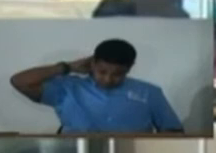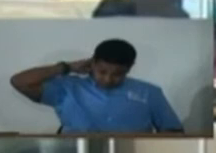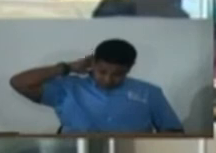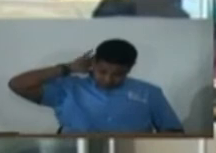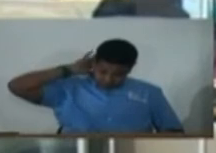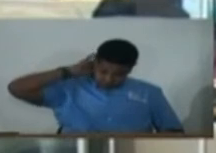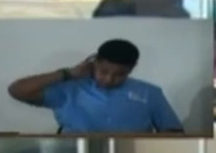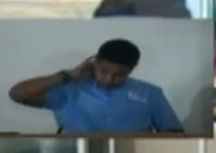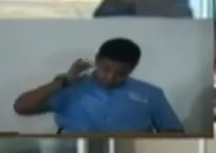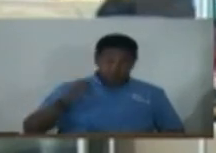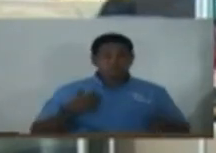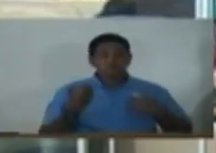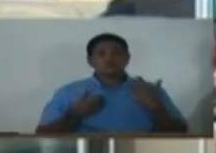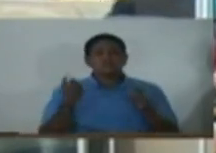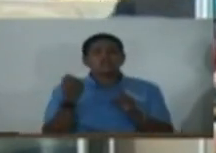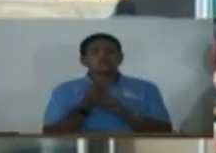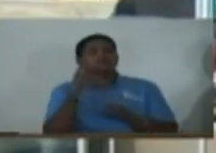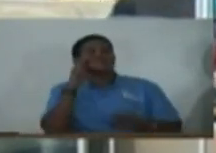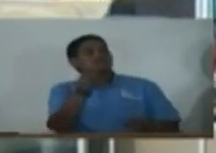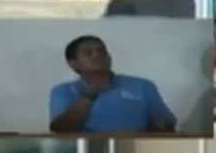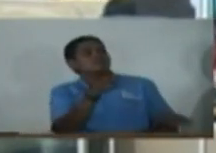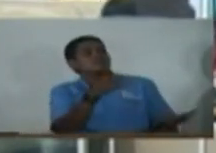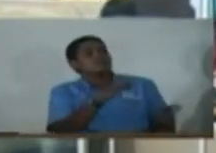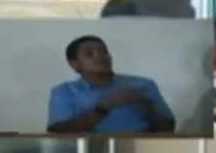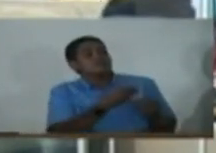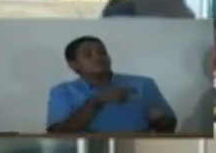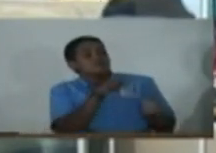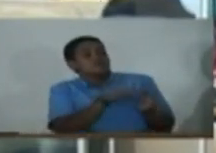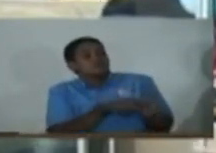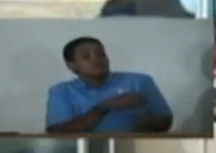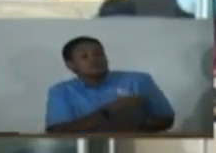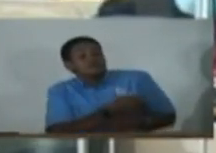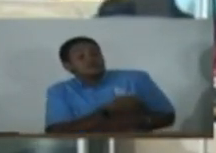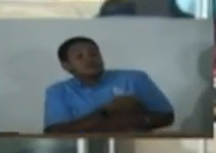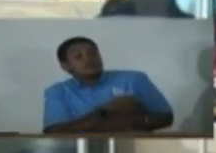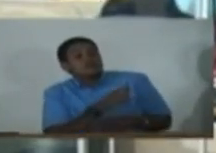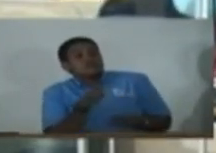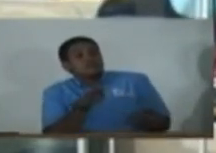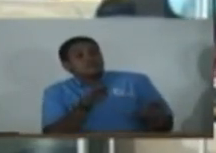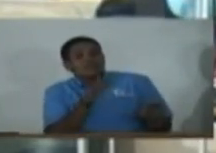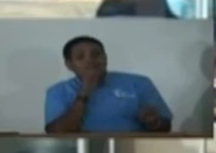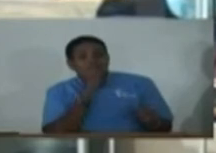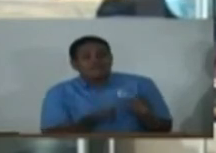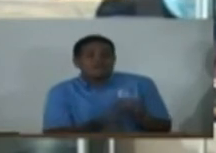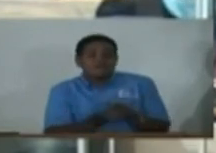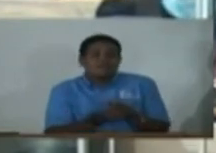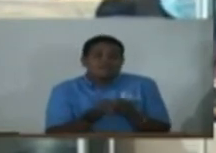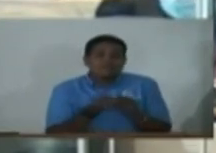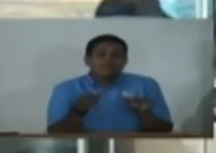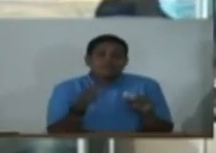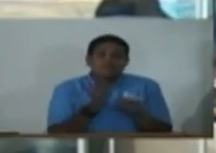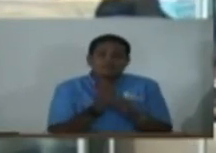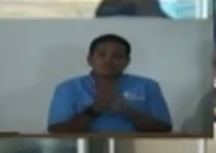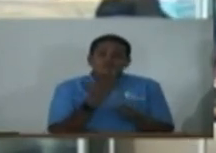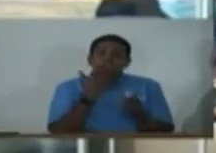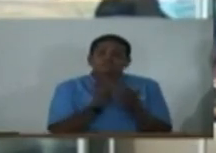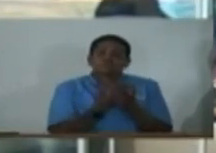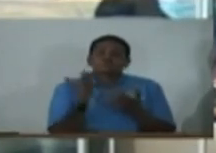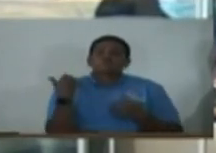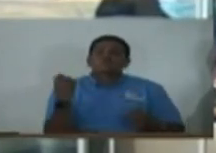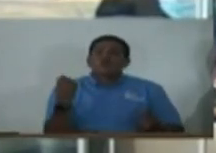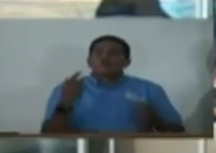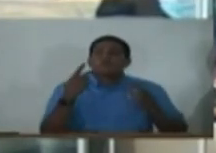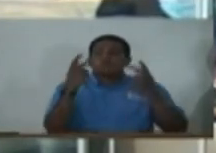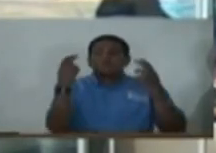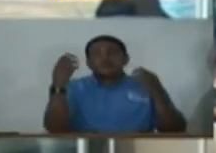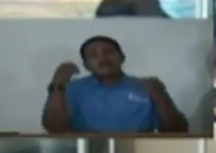in the coffin and so forth, and what that evokes and the behavior that evokes. So there are good, strong public health reasons why we